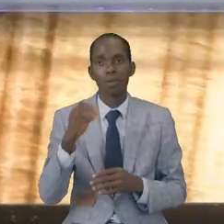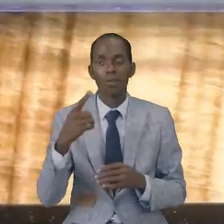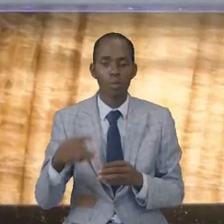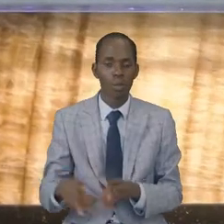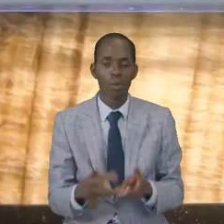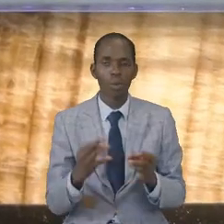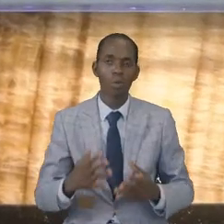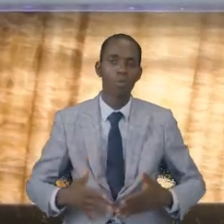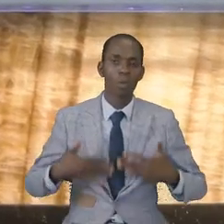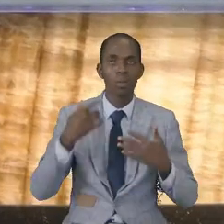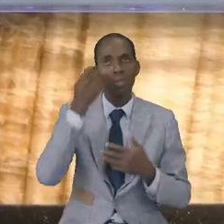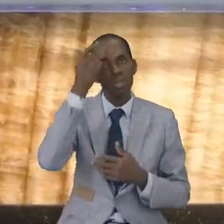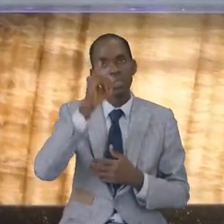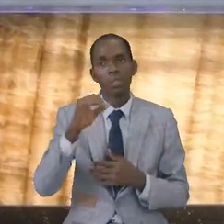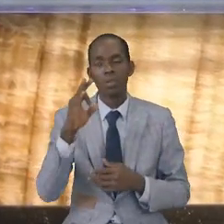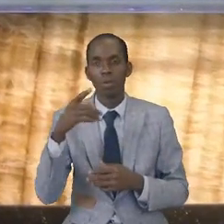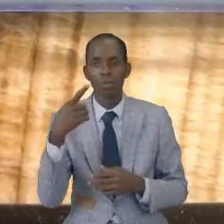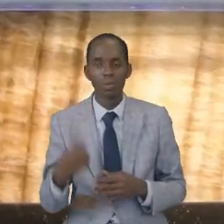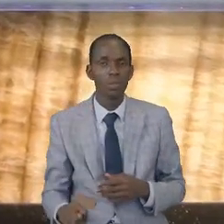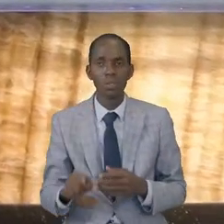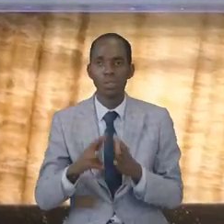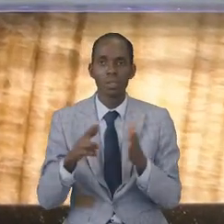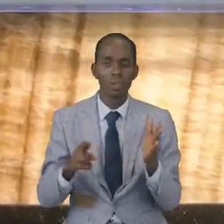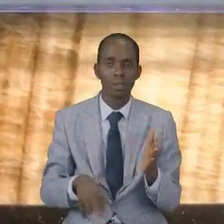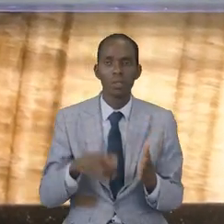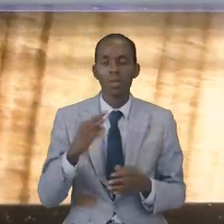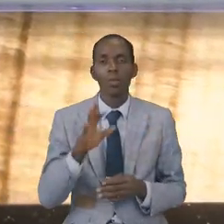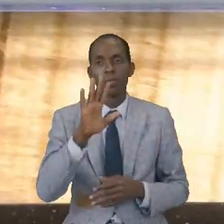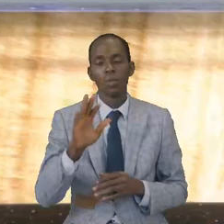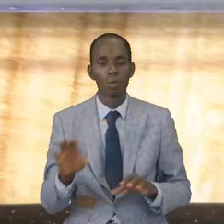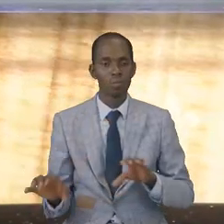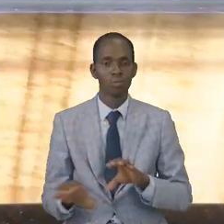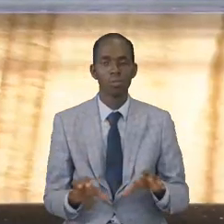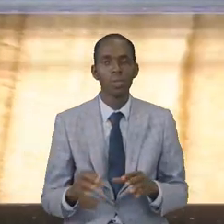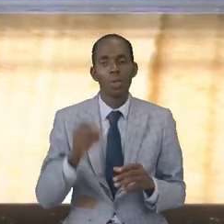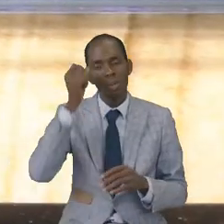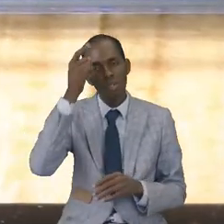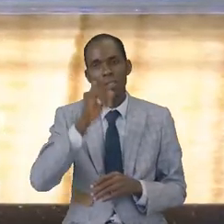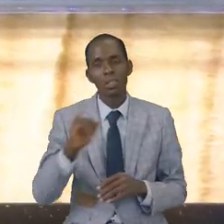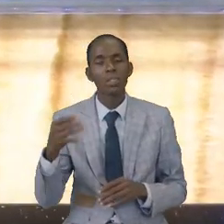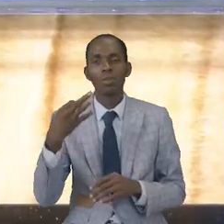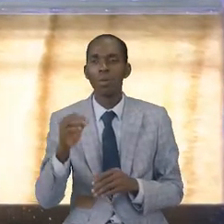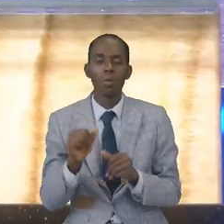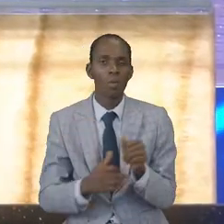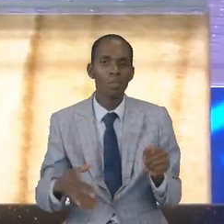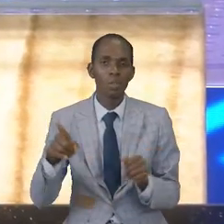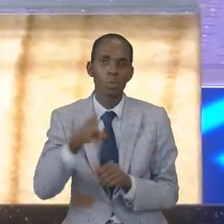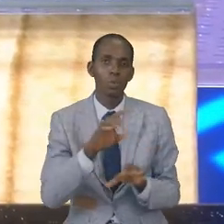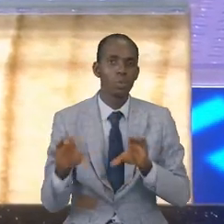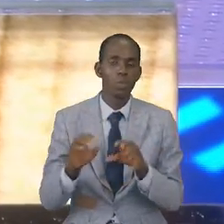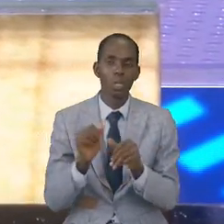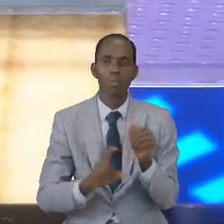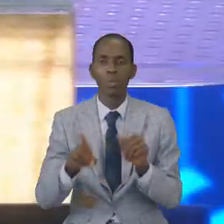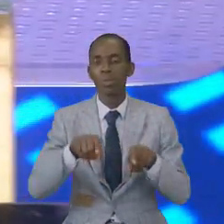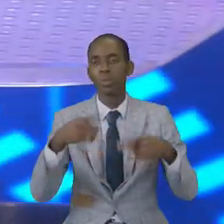of life, understanding of the consequences of your action, understanding of everything you do, anywhere